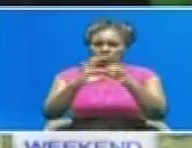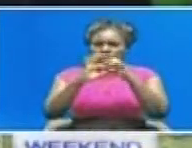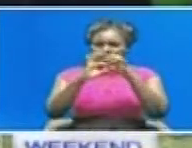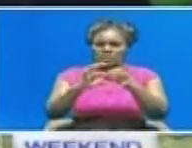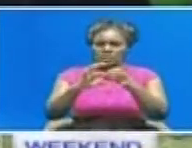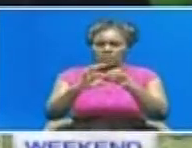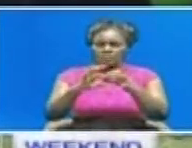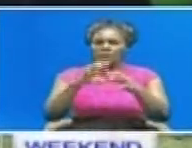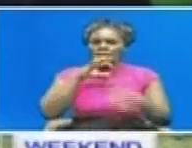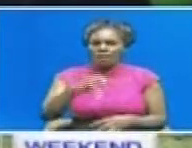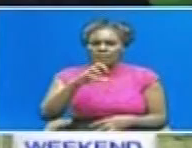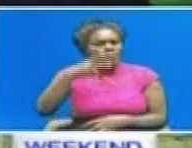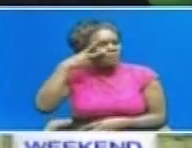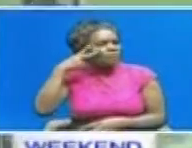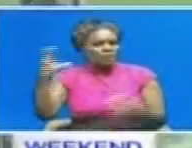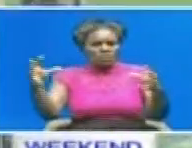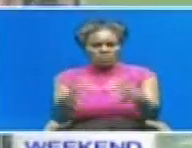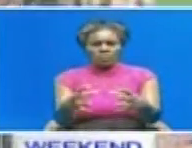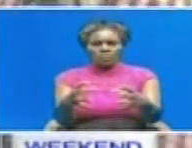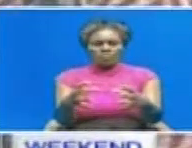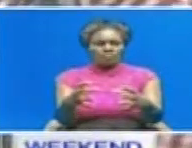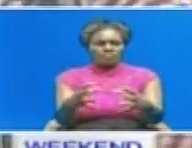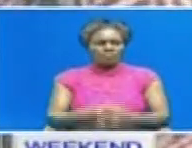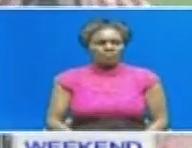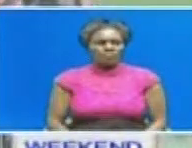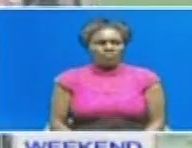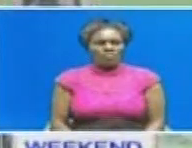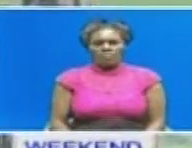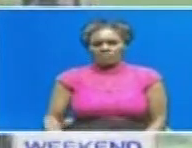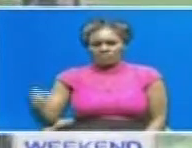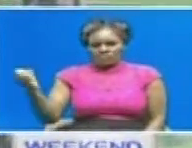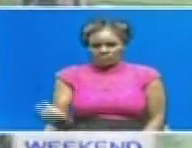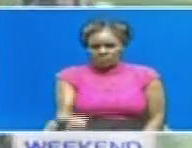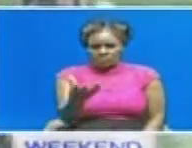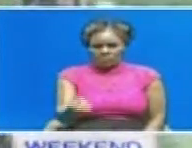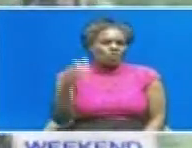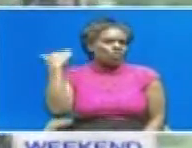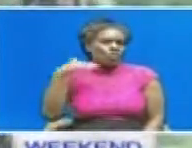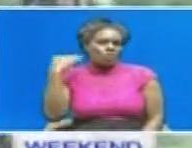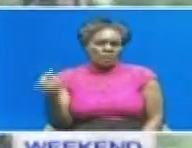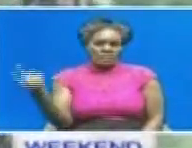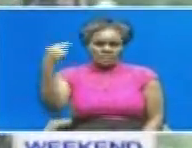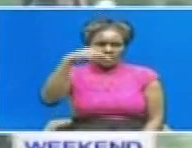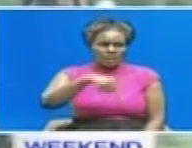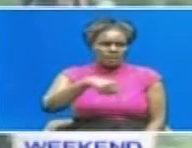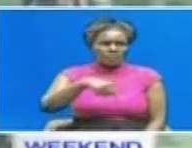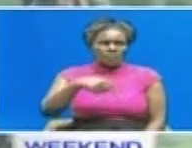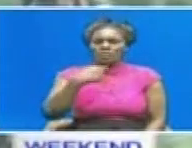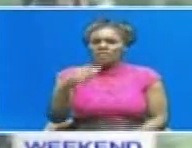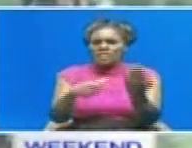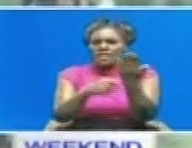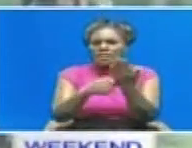heinous activities of the Al-Shabaab terror group. Tulipigwa na majambazi ambao walikuja wakajiita